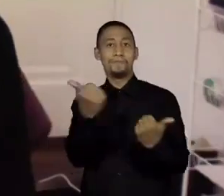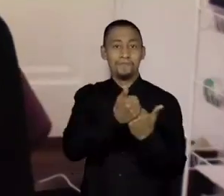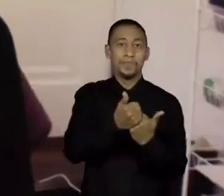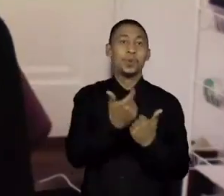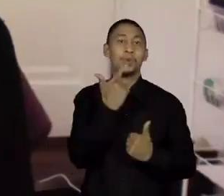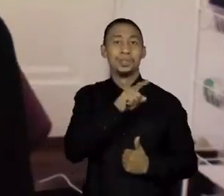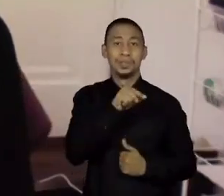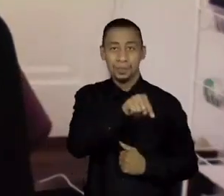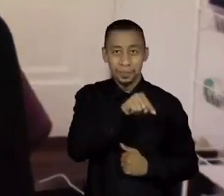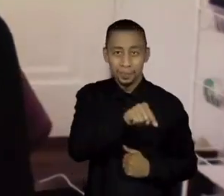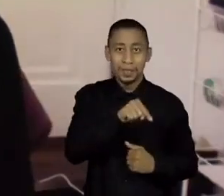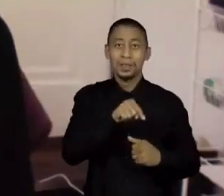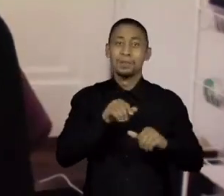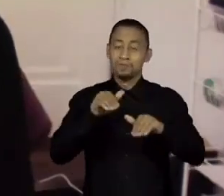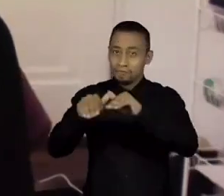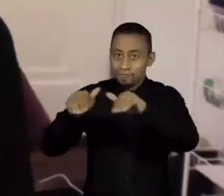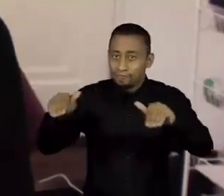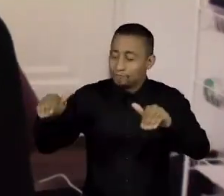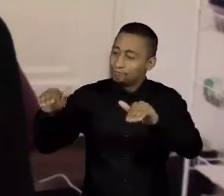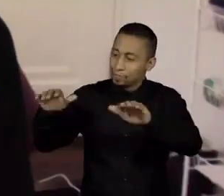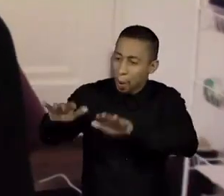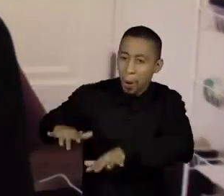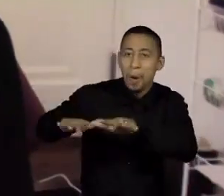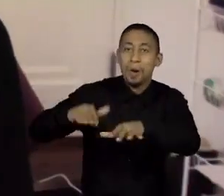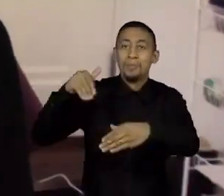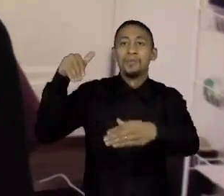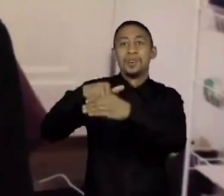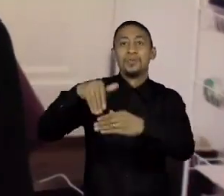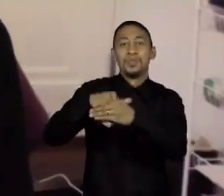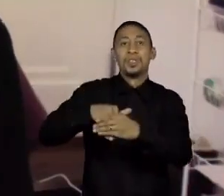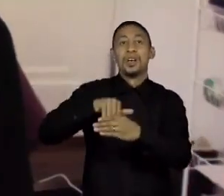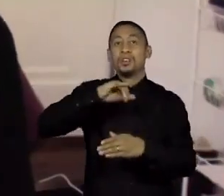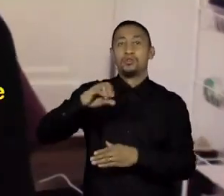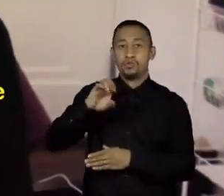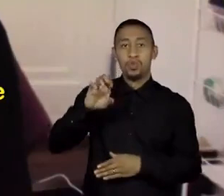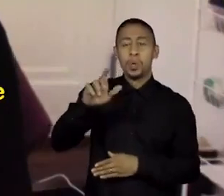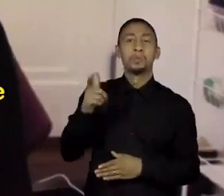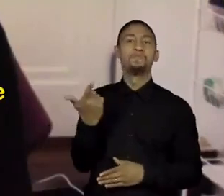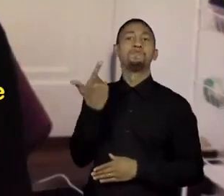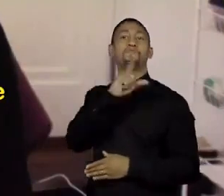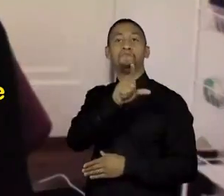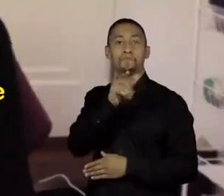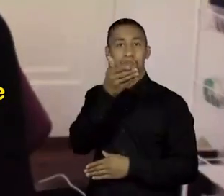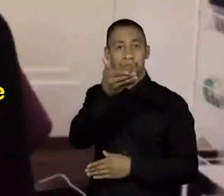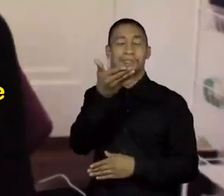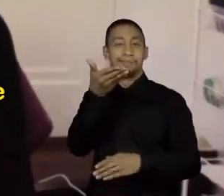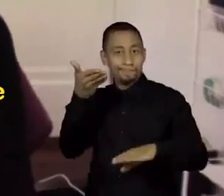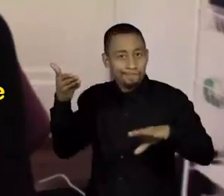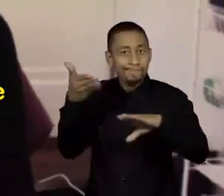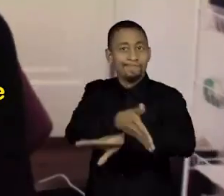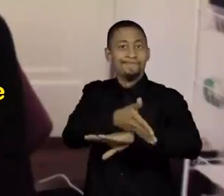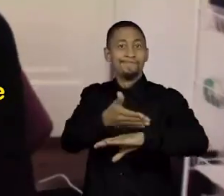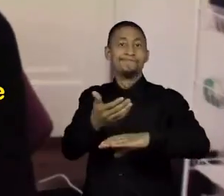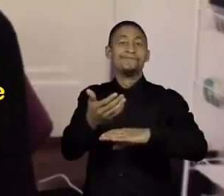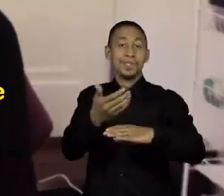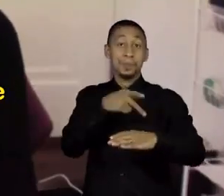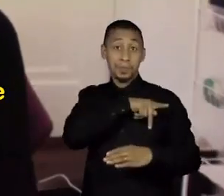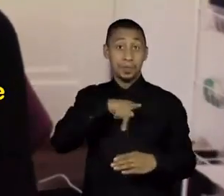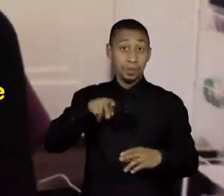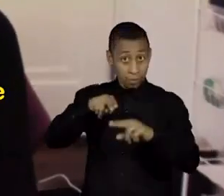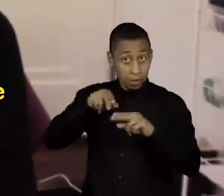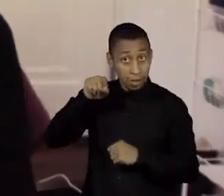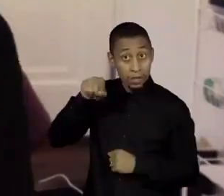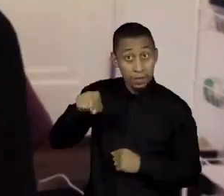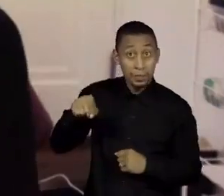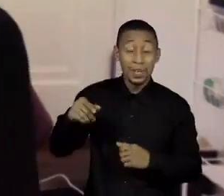Biden now is attempting to eradicate child poverty in the United States. So the very communities that used to disengage